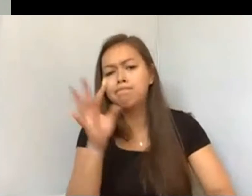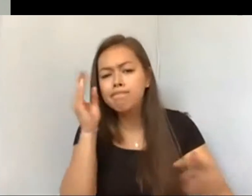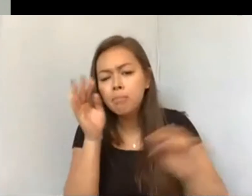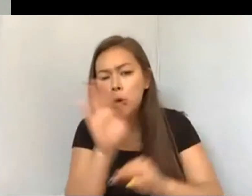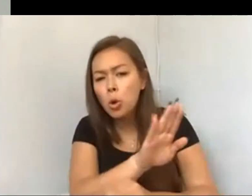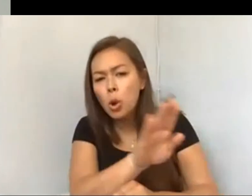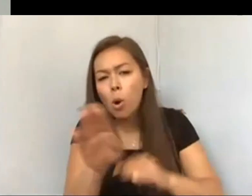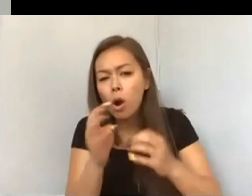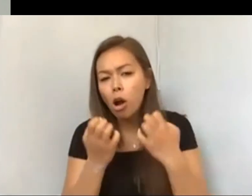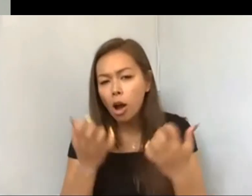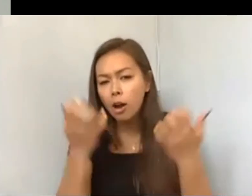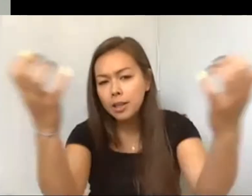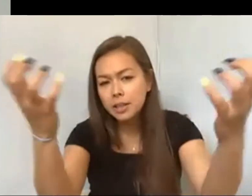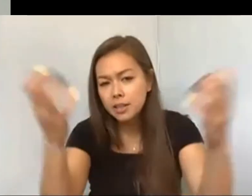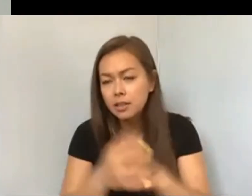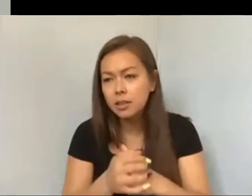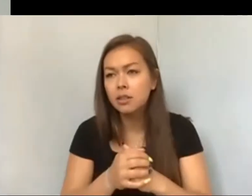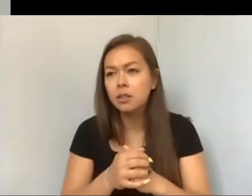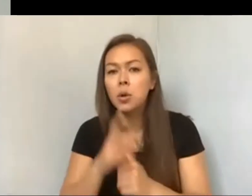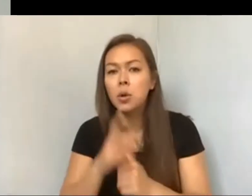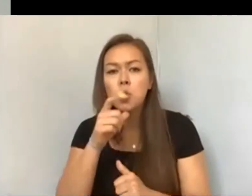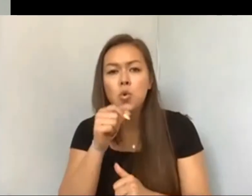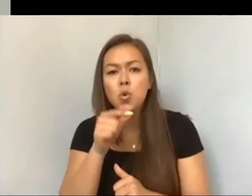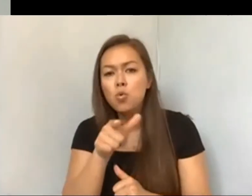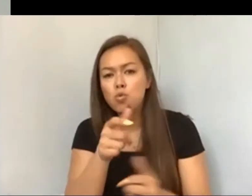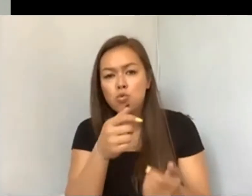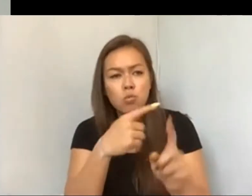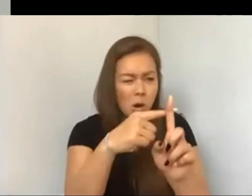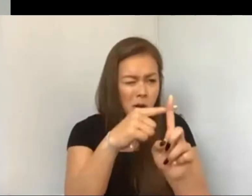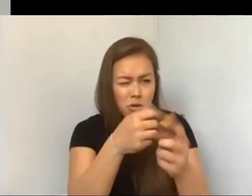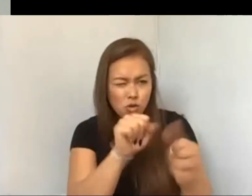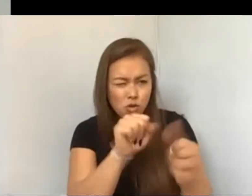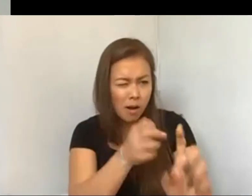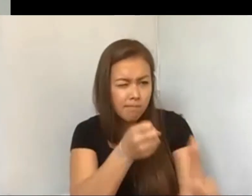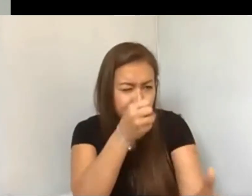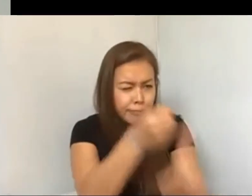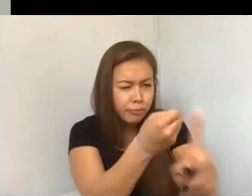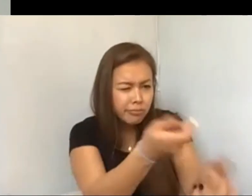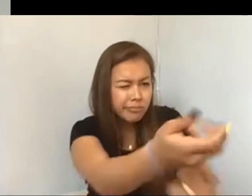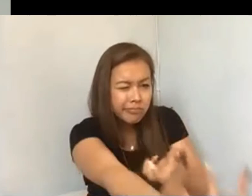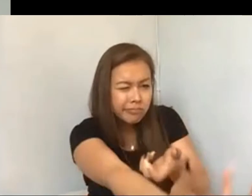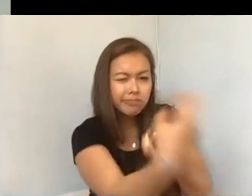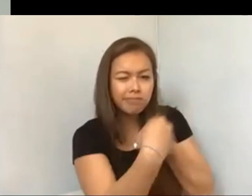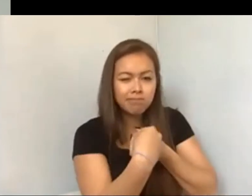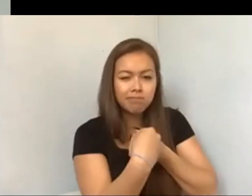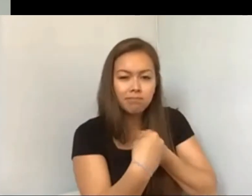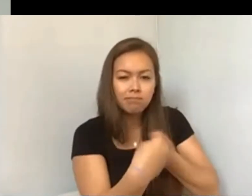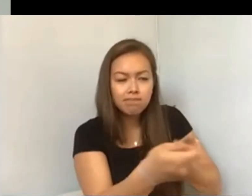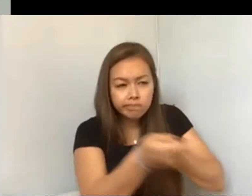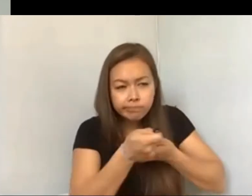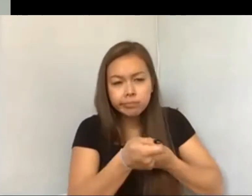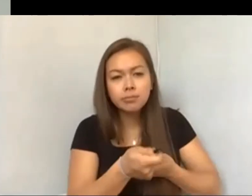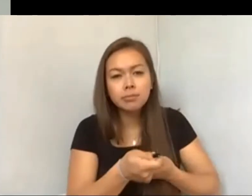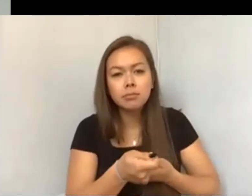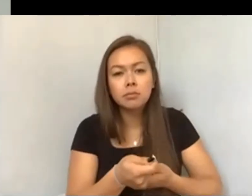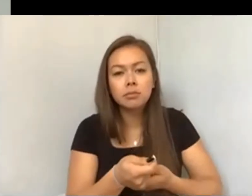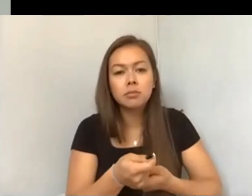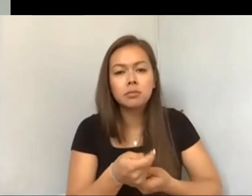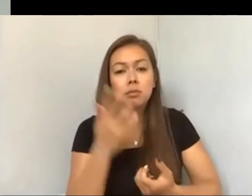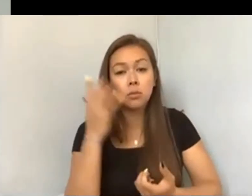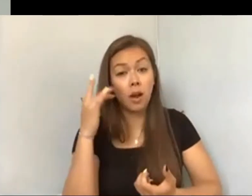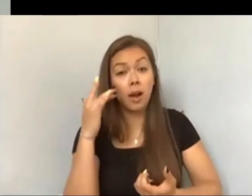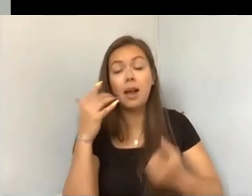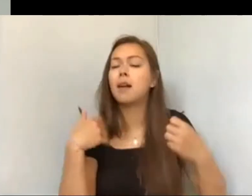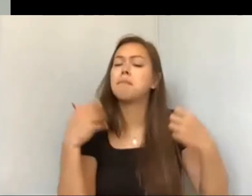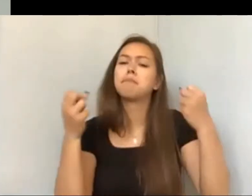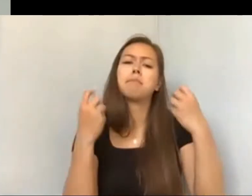is really important. For instance, like there are numerous social media platforms and each